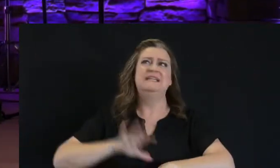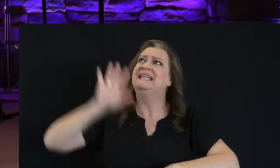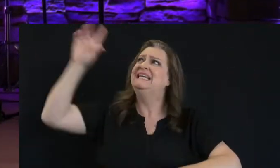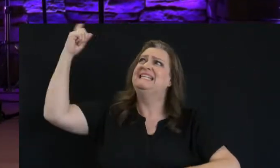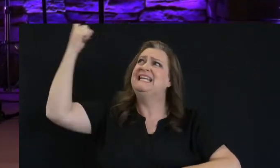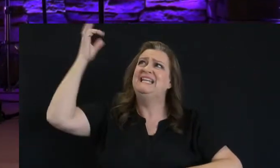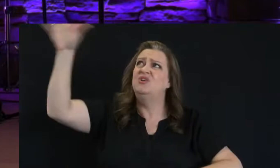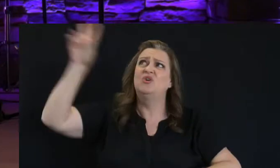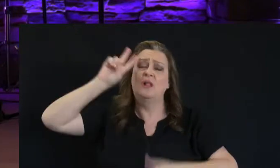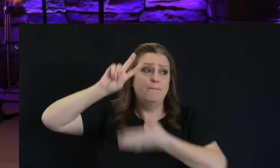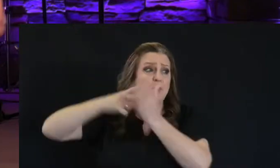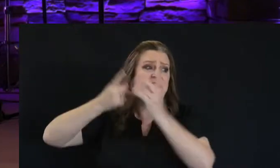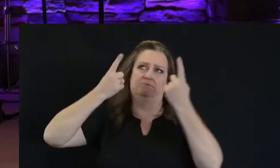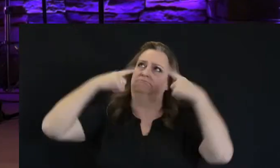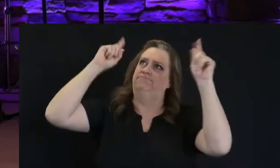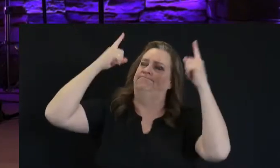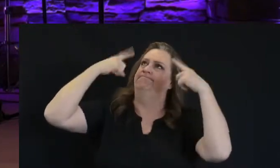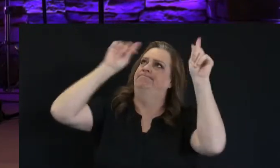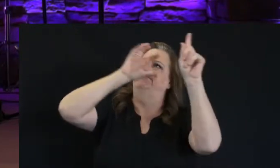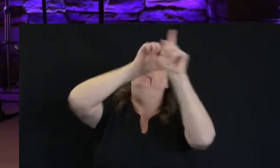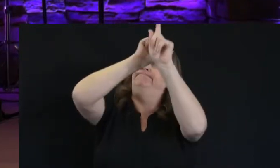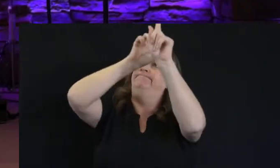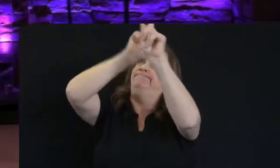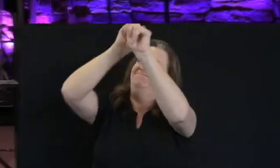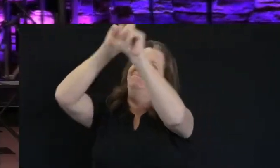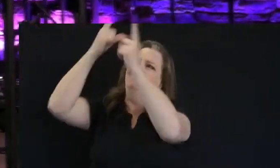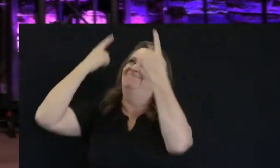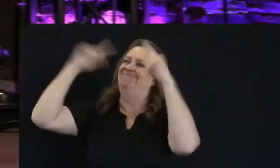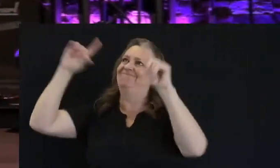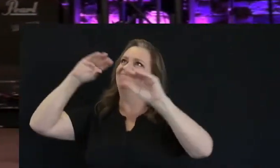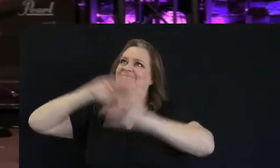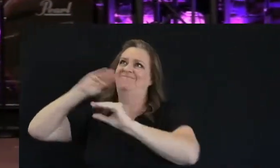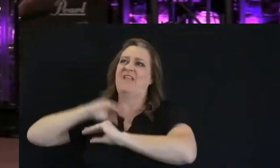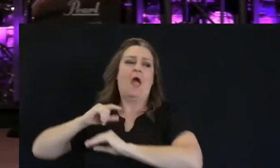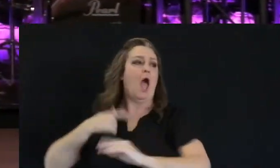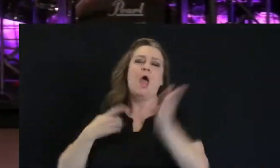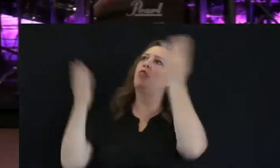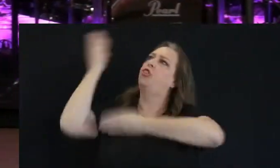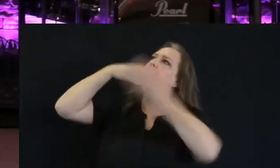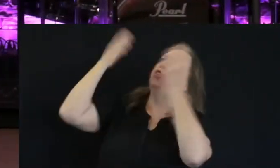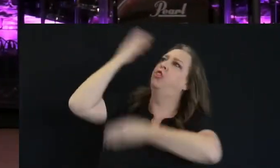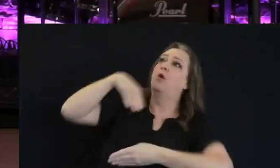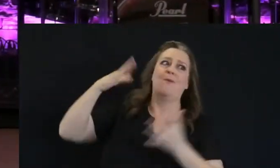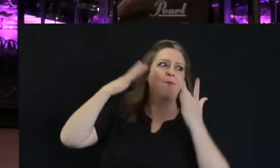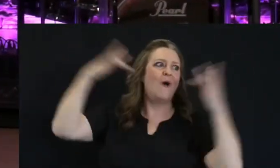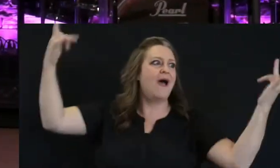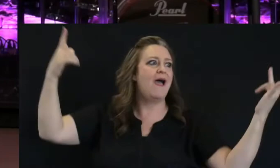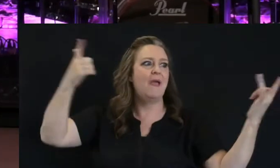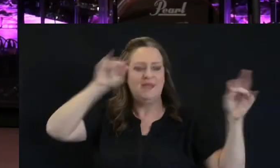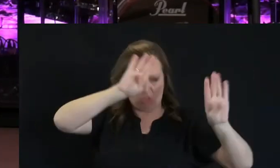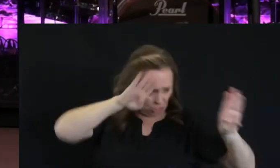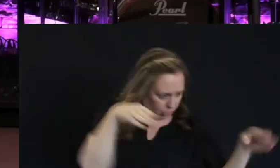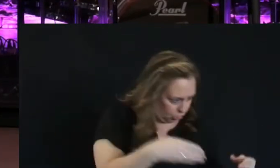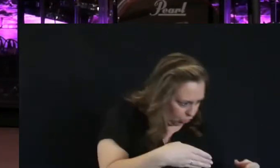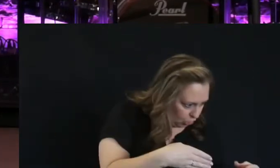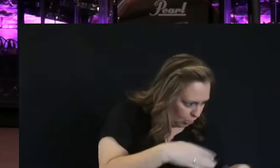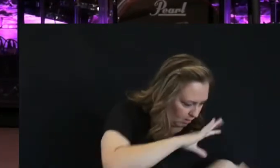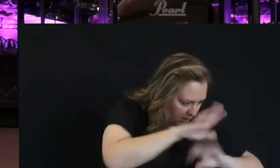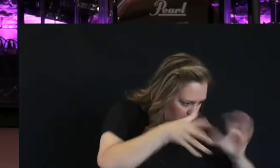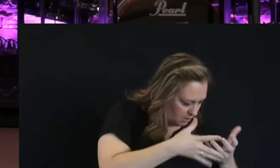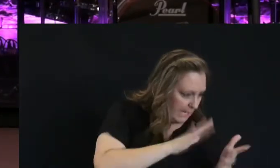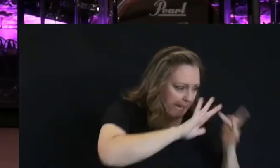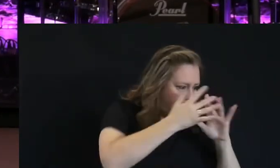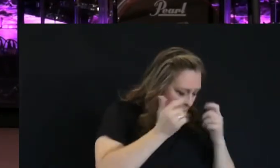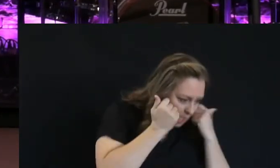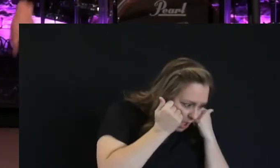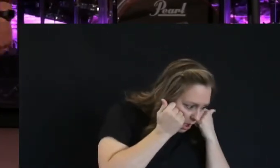eternal purposes are being accomplished, and yet I'm often oblivious to it. Why? Because my face is buried in the internet, and it's